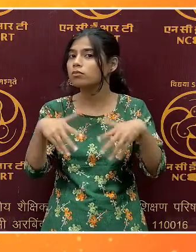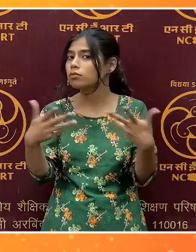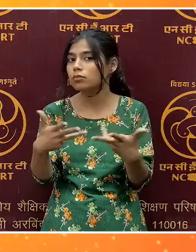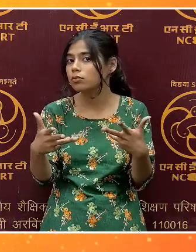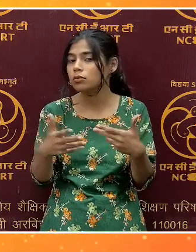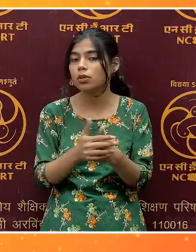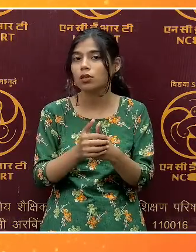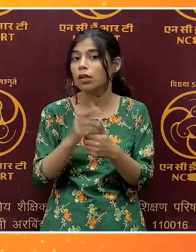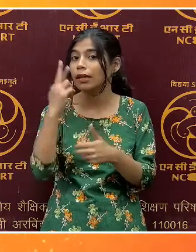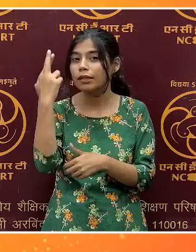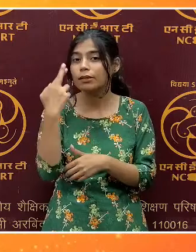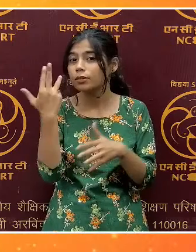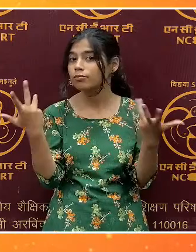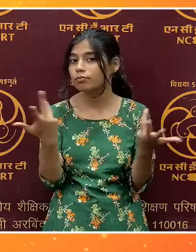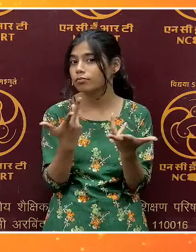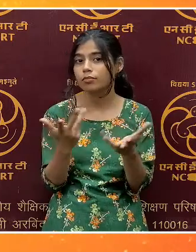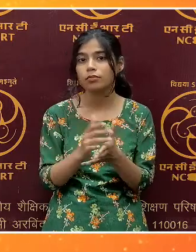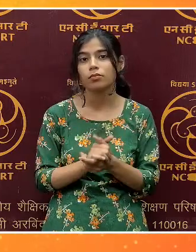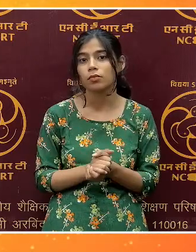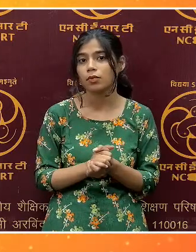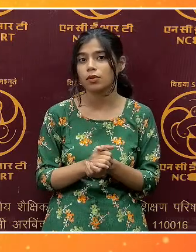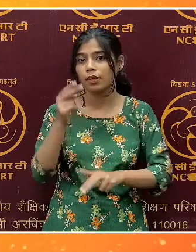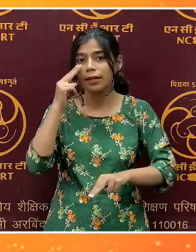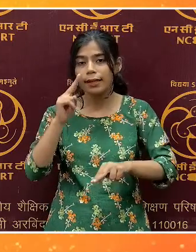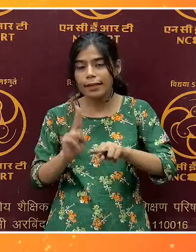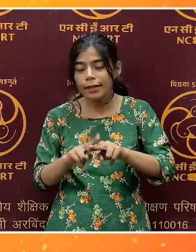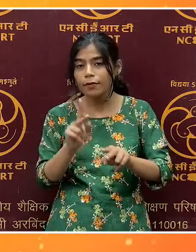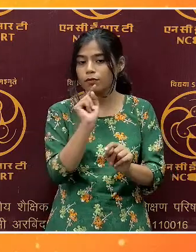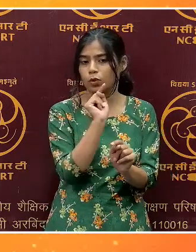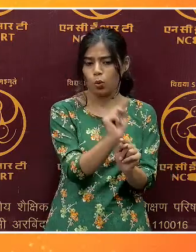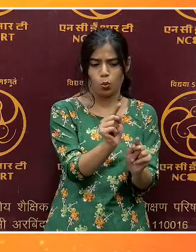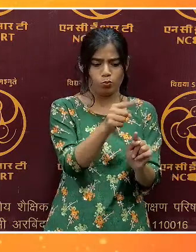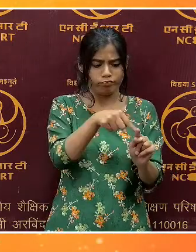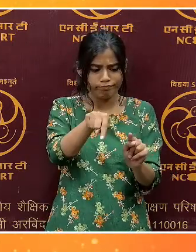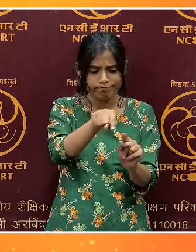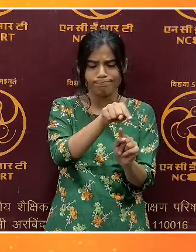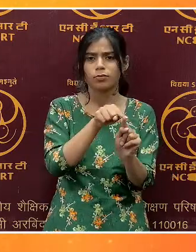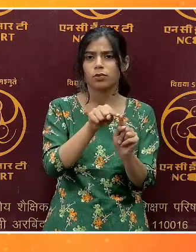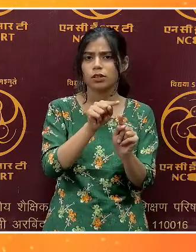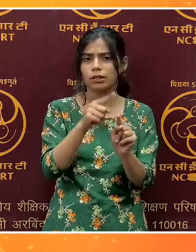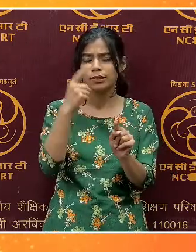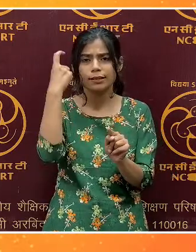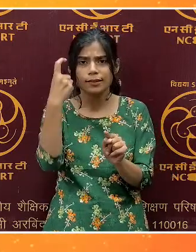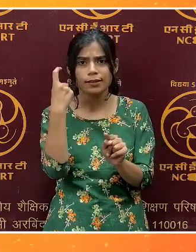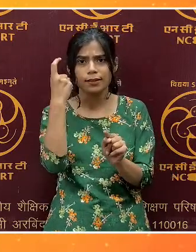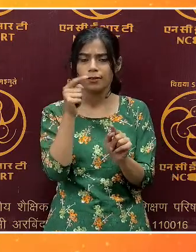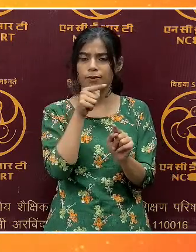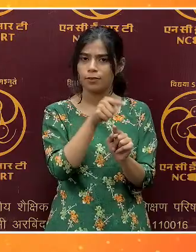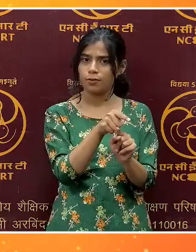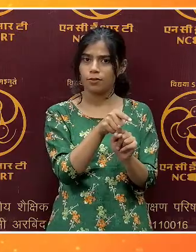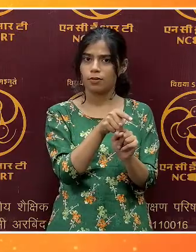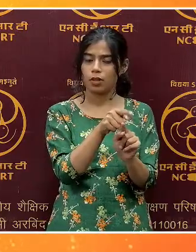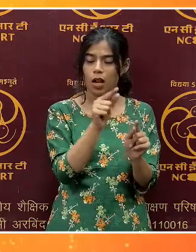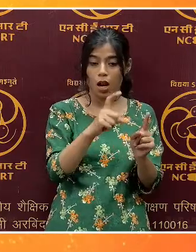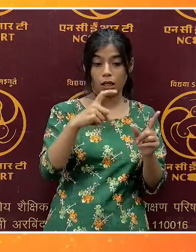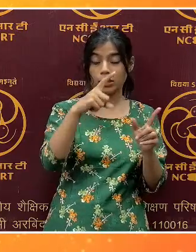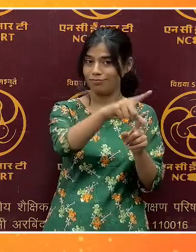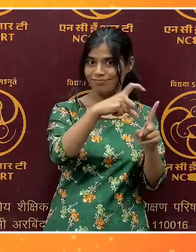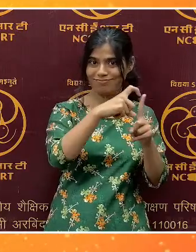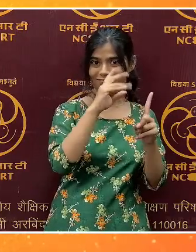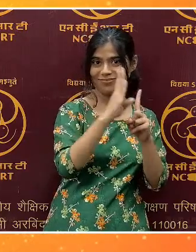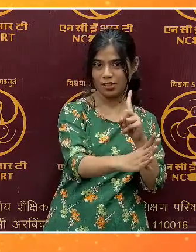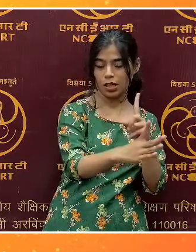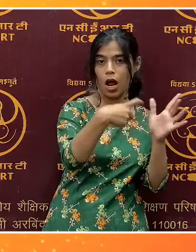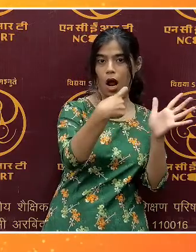particle can be anywhere on this dotted circle. The only thing which we have specified is distance r from